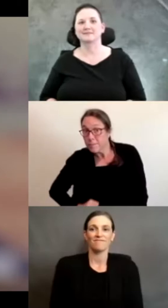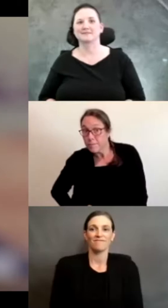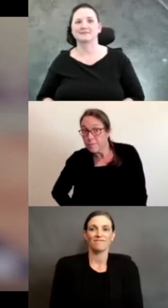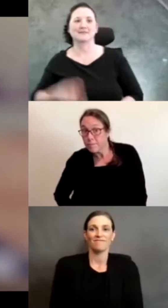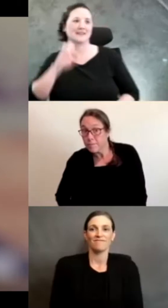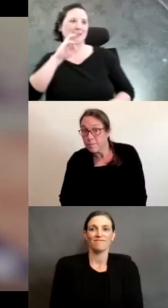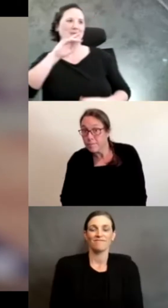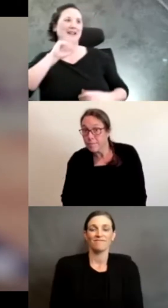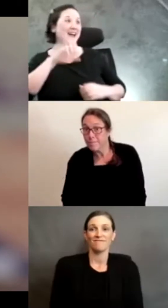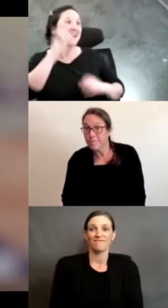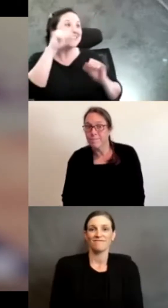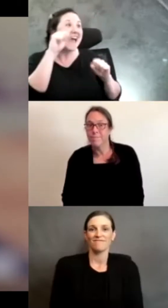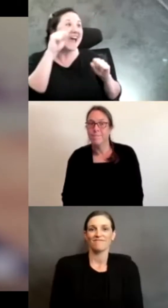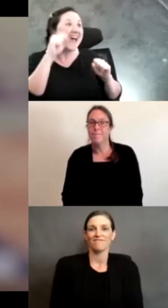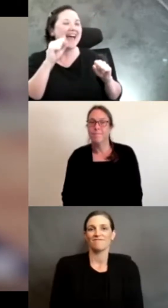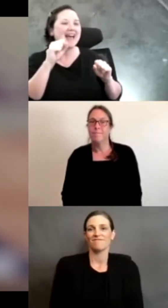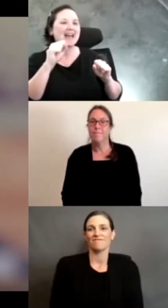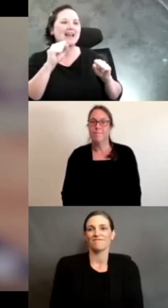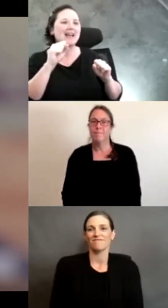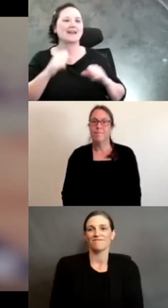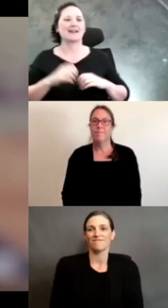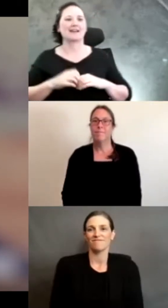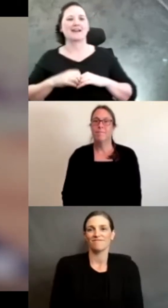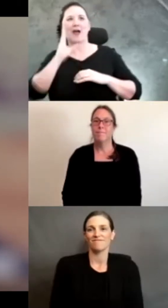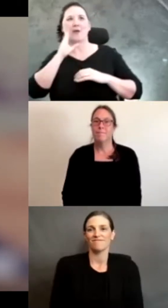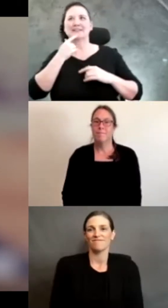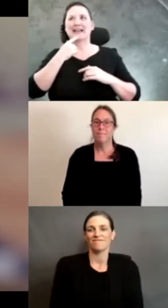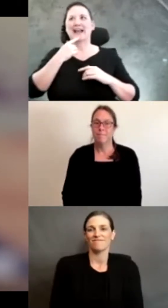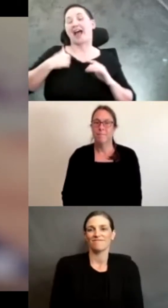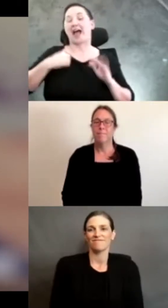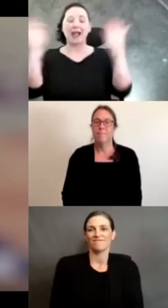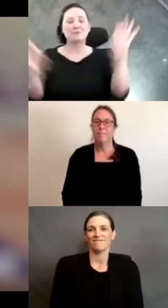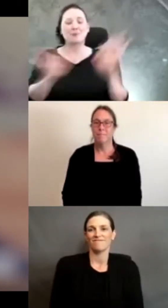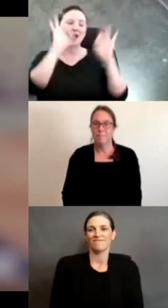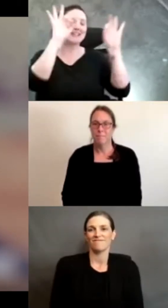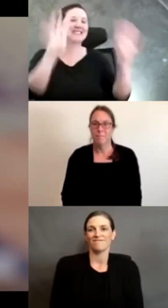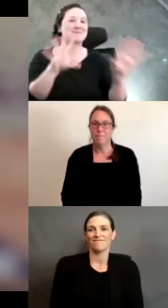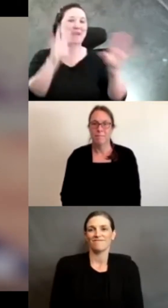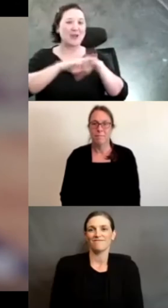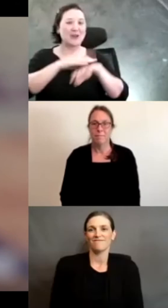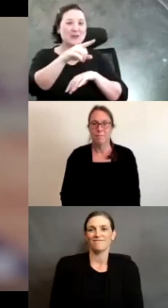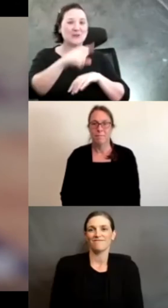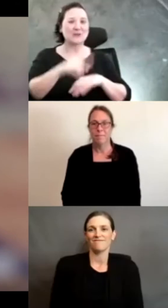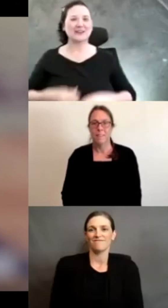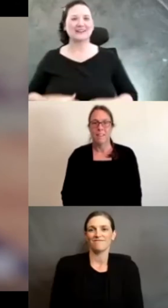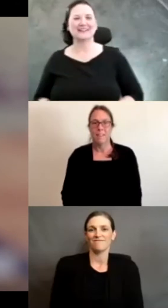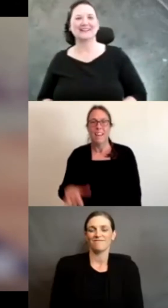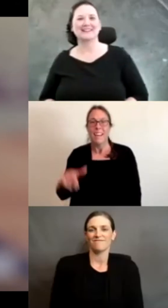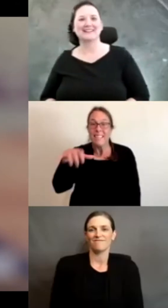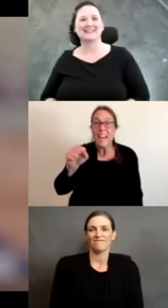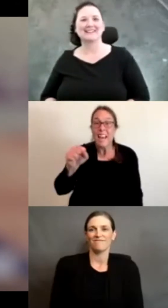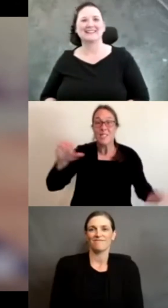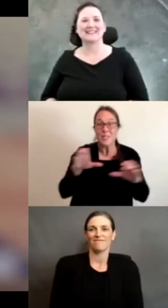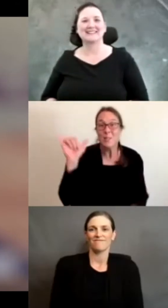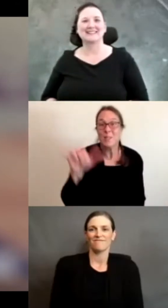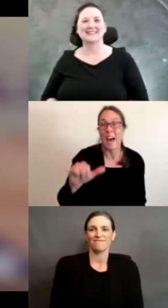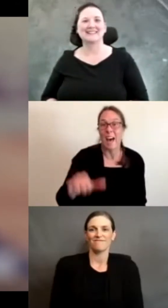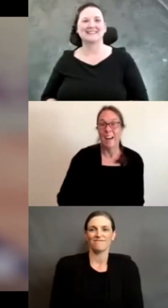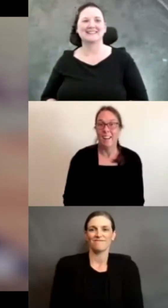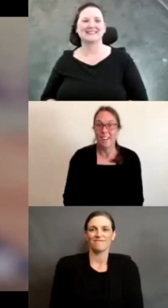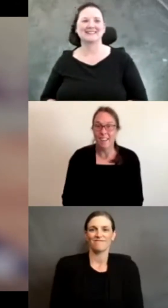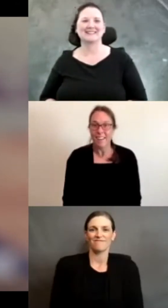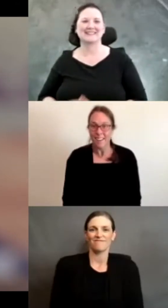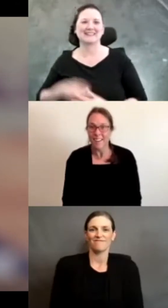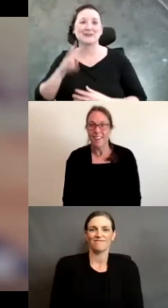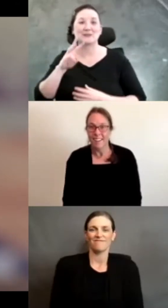sing I Put a Spell on You. Yeah, do it. All right, this is gonna be great. People are